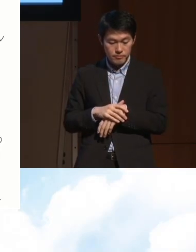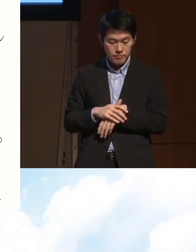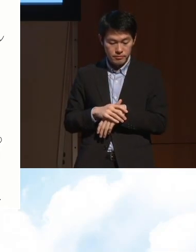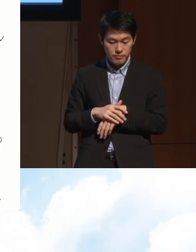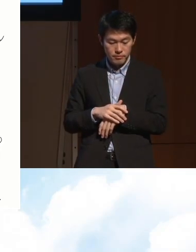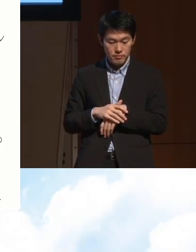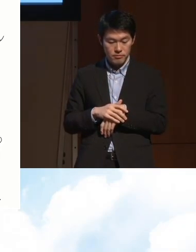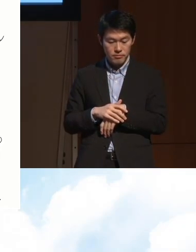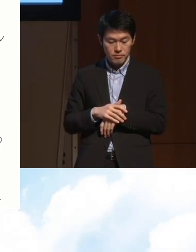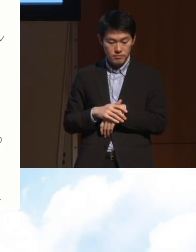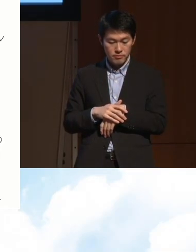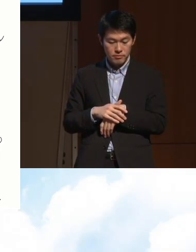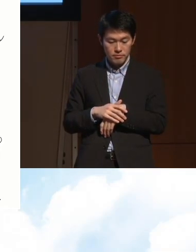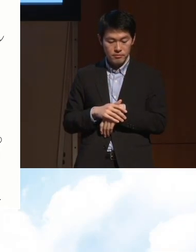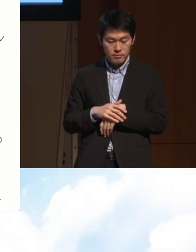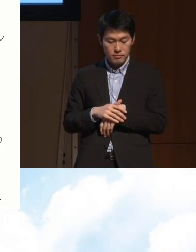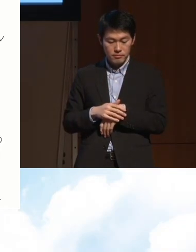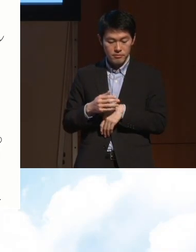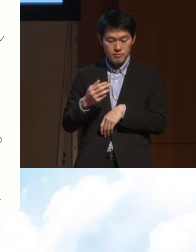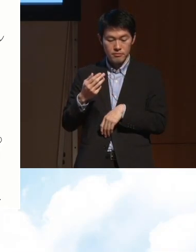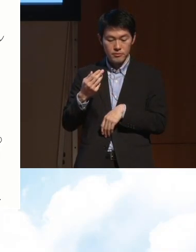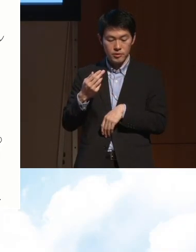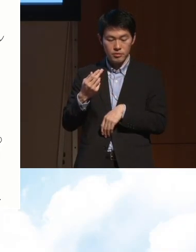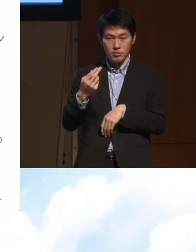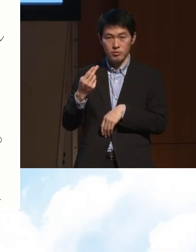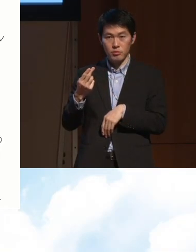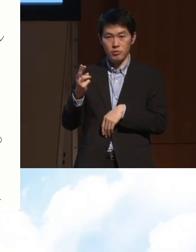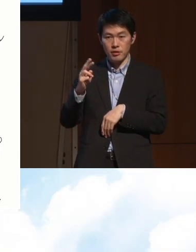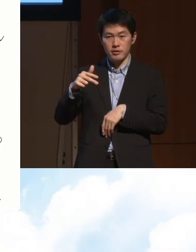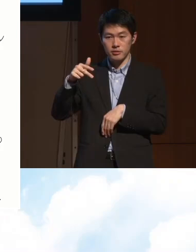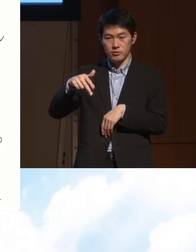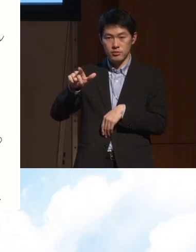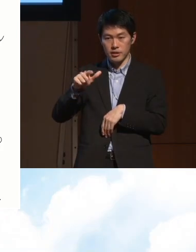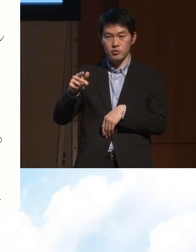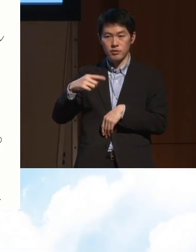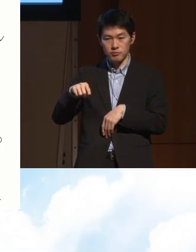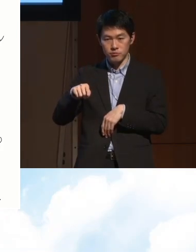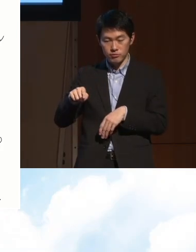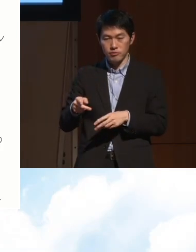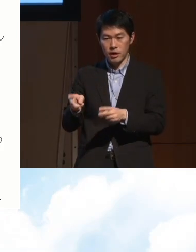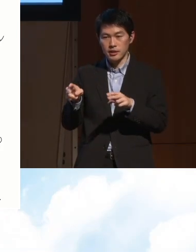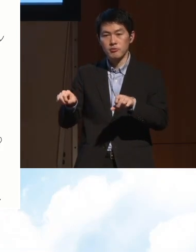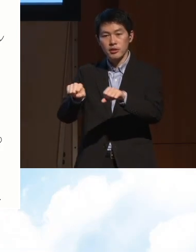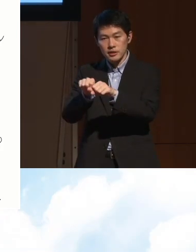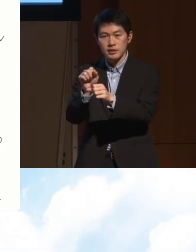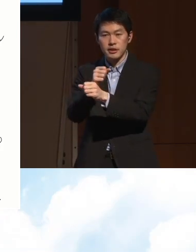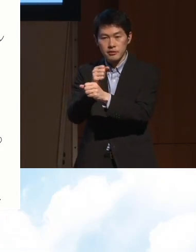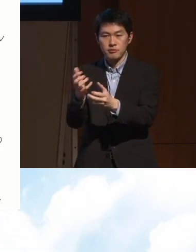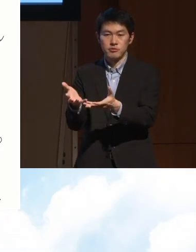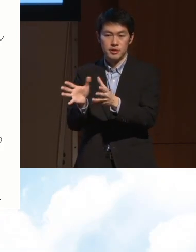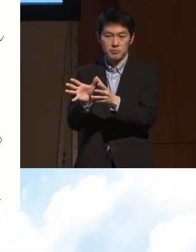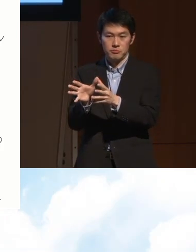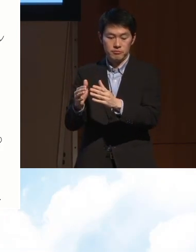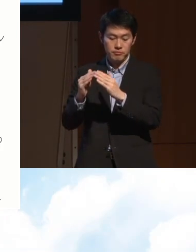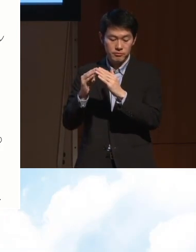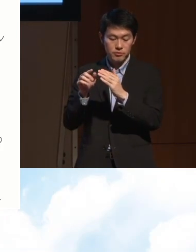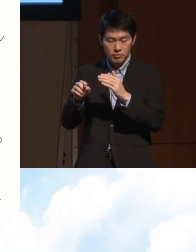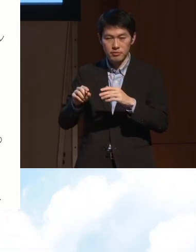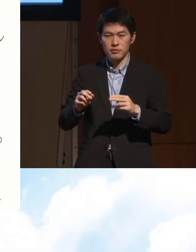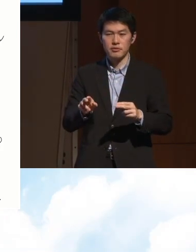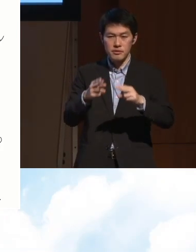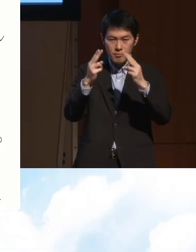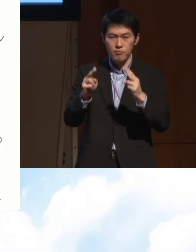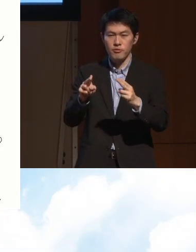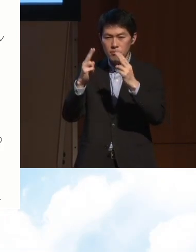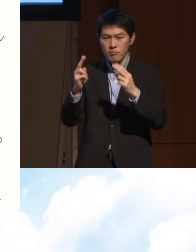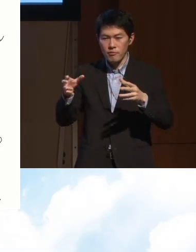know, translational study needs a variety of specialists, including project